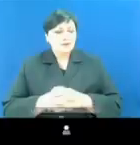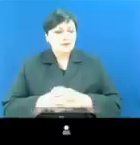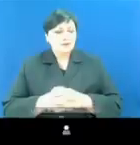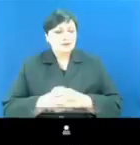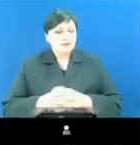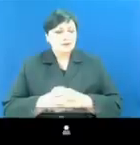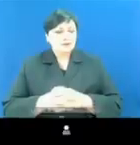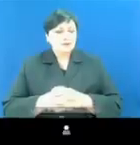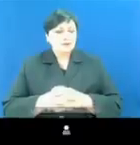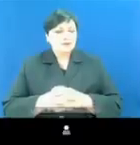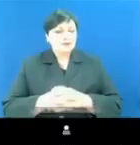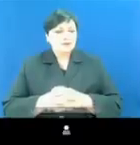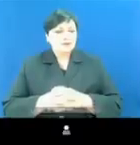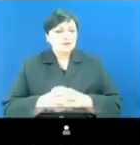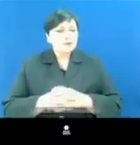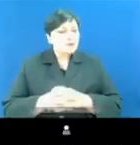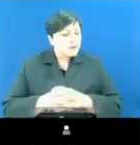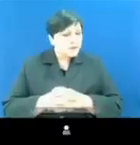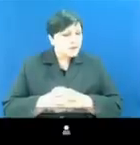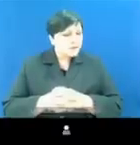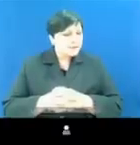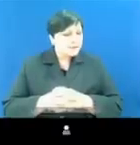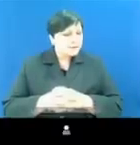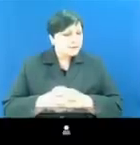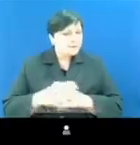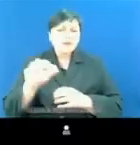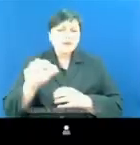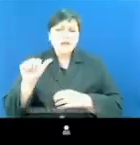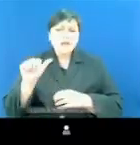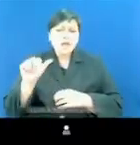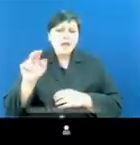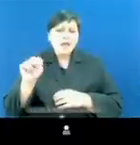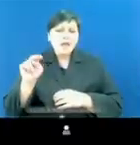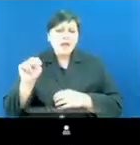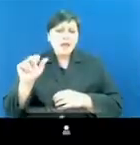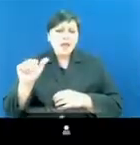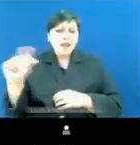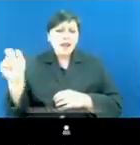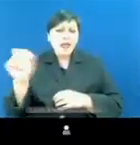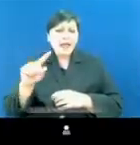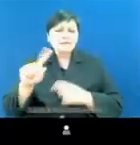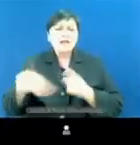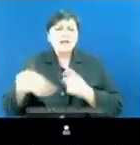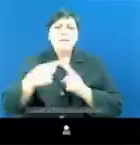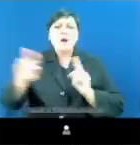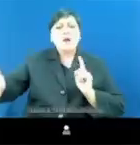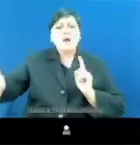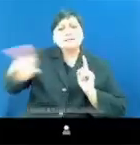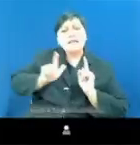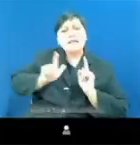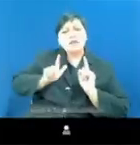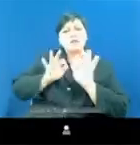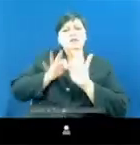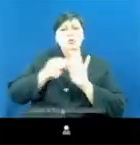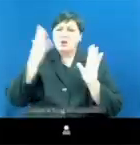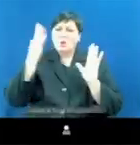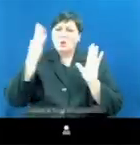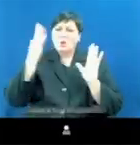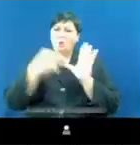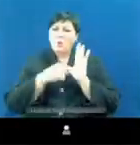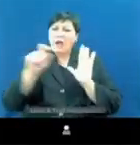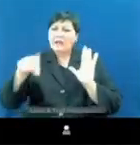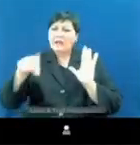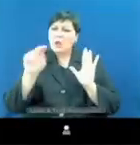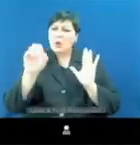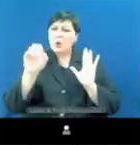Sure. Hi, Anna. Anna's asked about the question about consecutive interpreting and why notes would be needed. and she